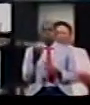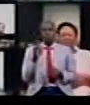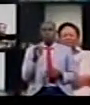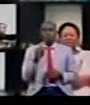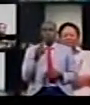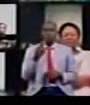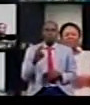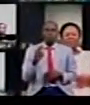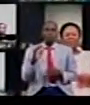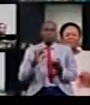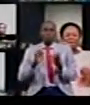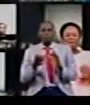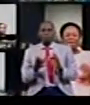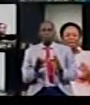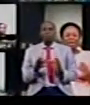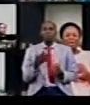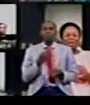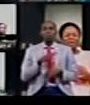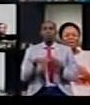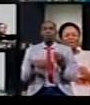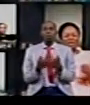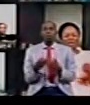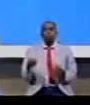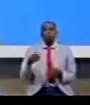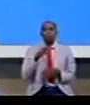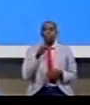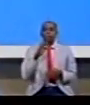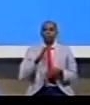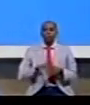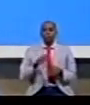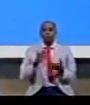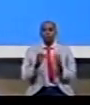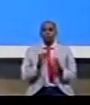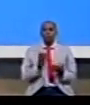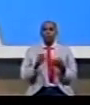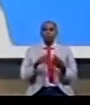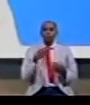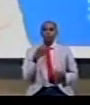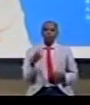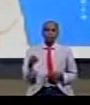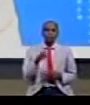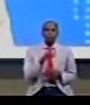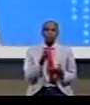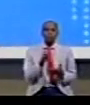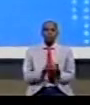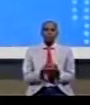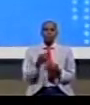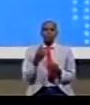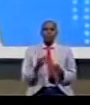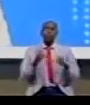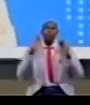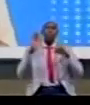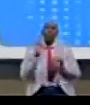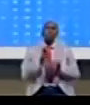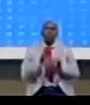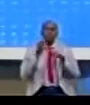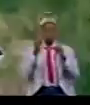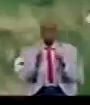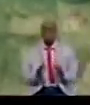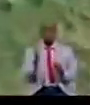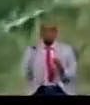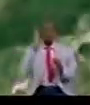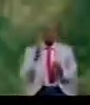wife, Lord, let there be one oneness, oh God. You will bring the family together, oh God, in Jesus' name.